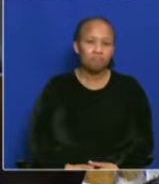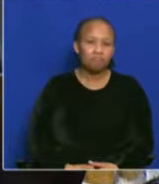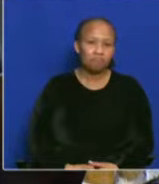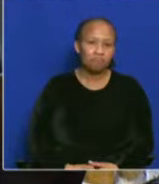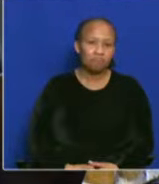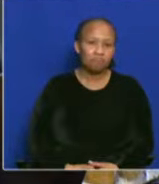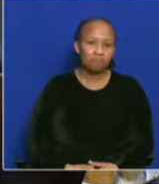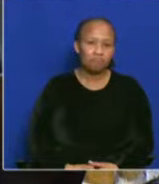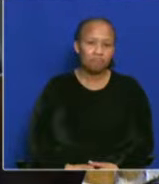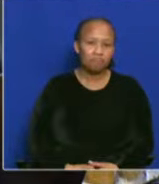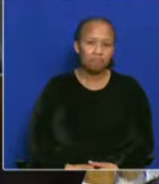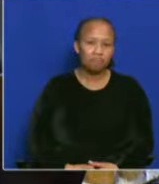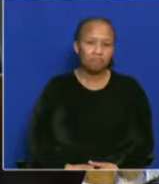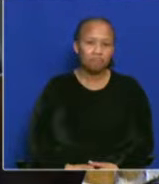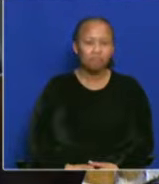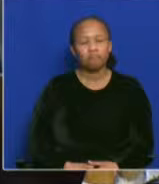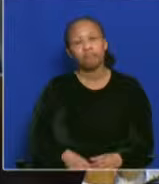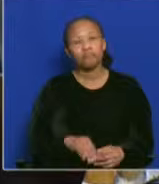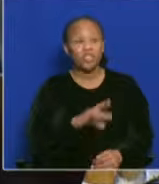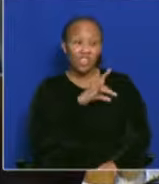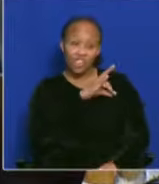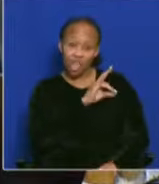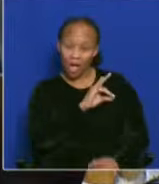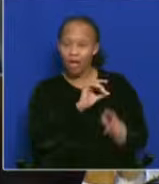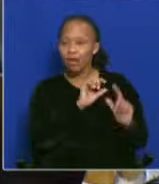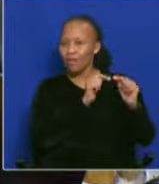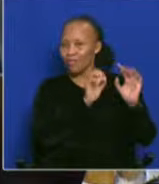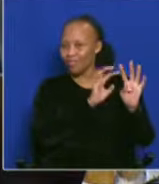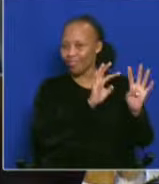Chair, Commissioners, to the end